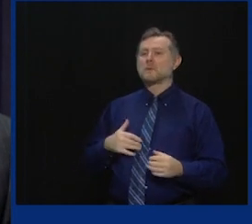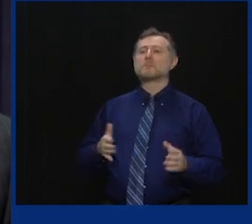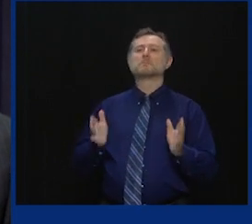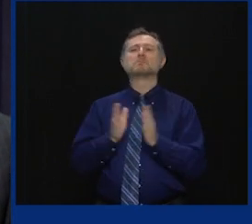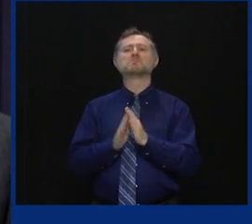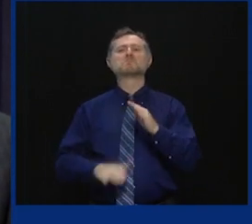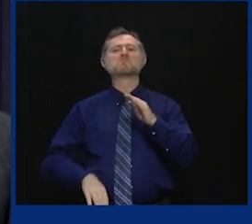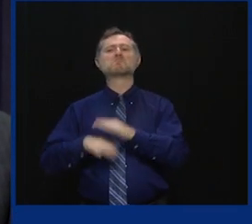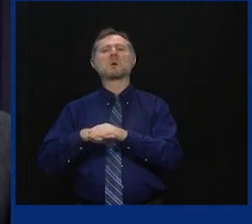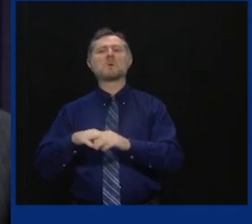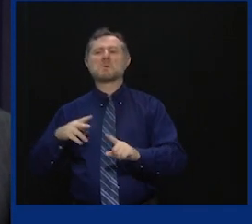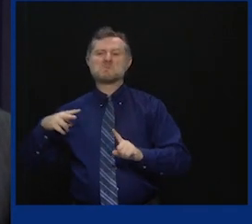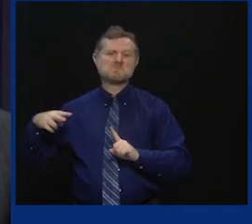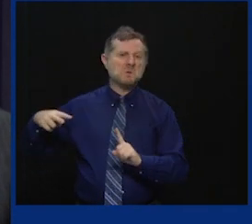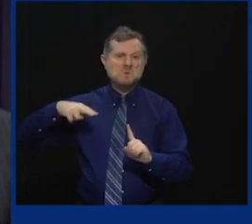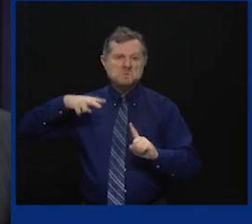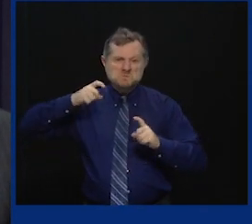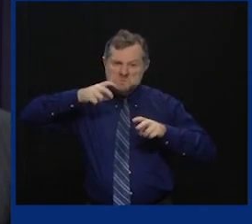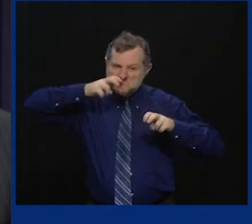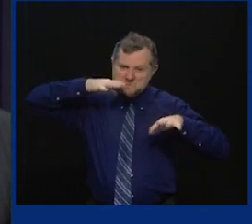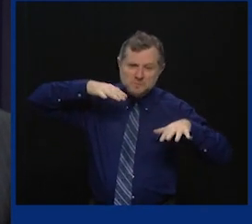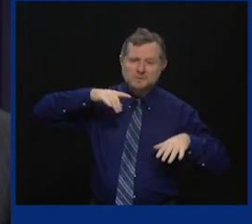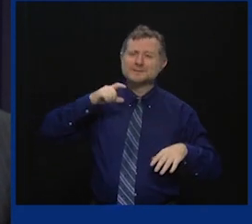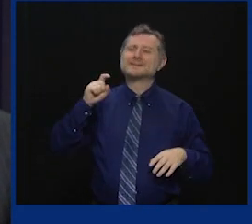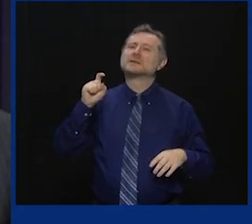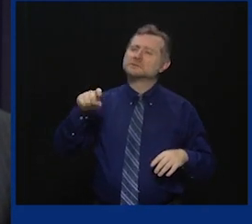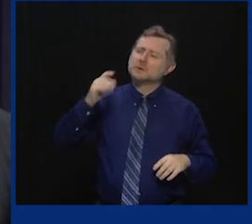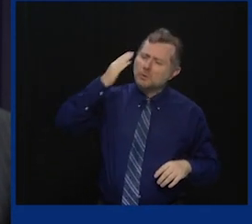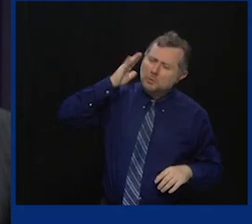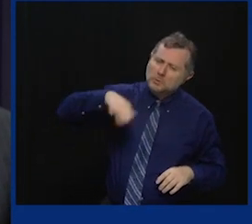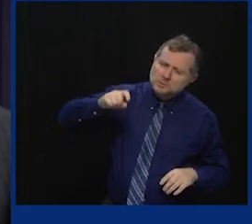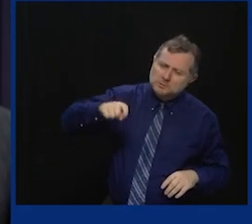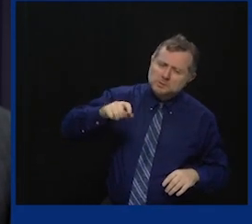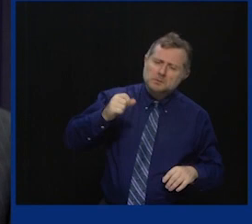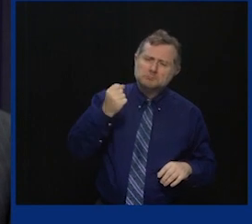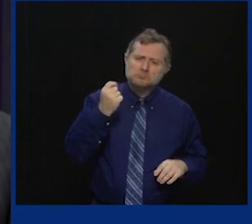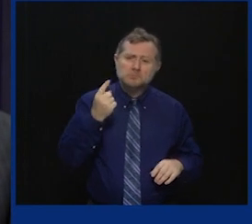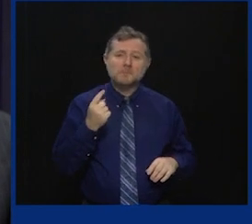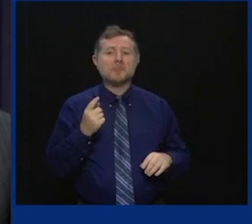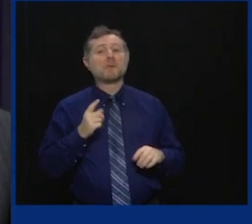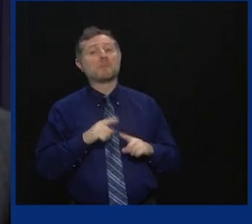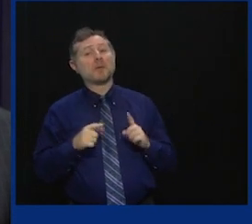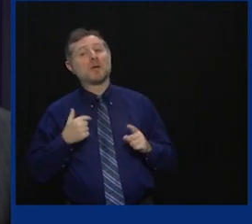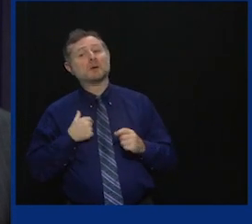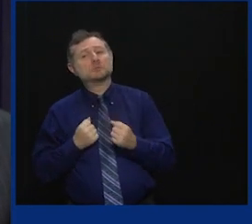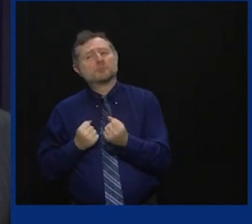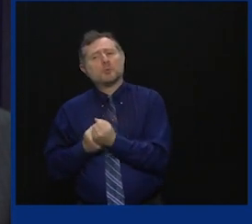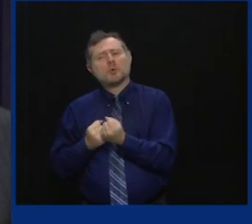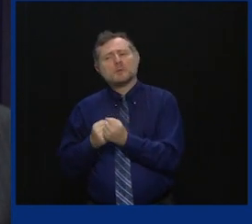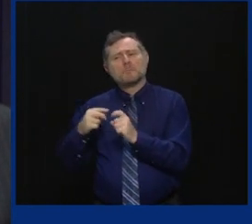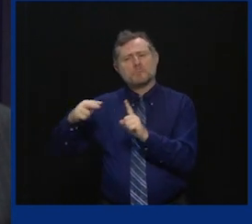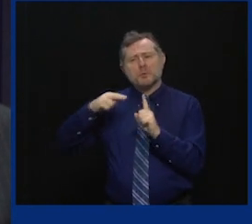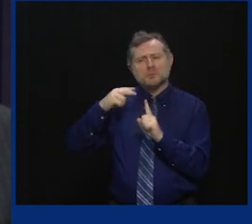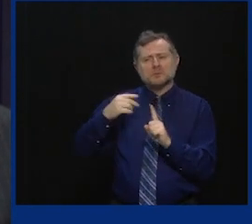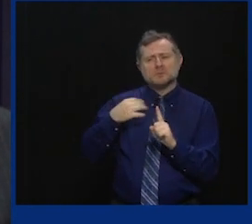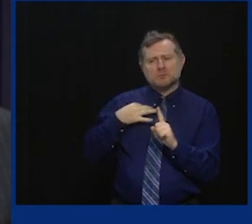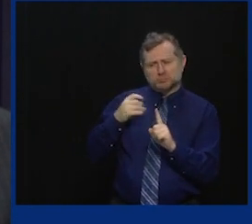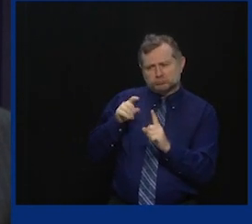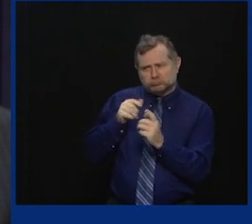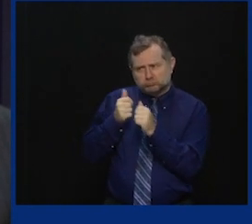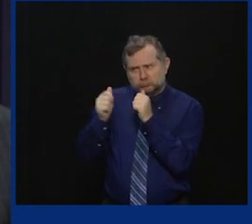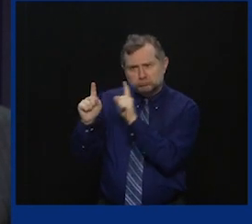parole unless that's necessary. And I support parole applications as they come through the system, because we know that